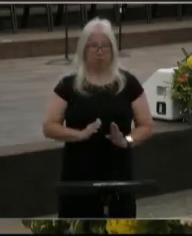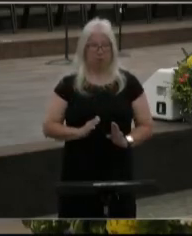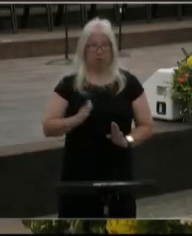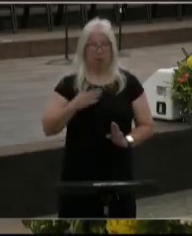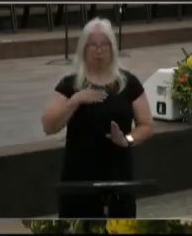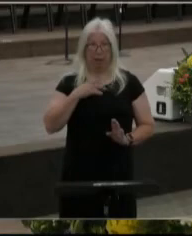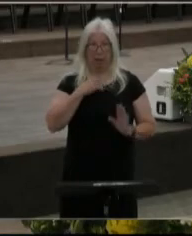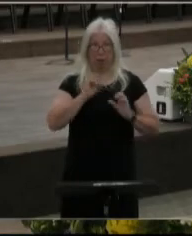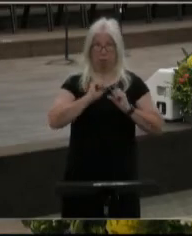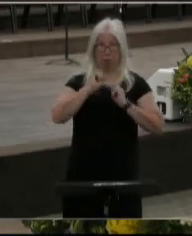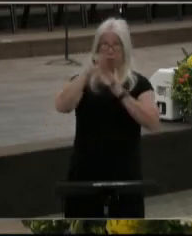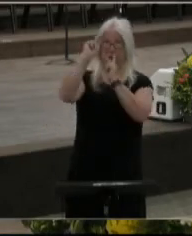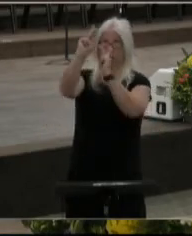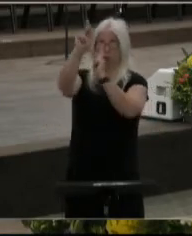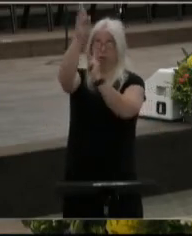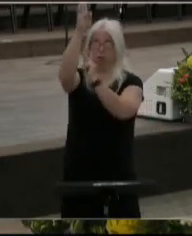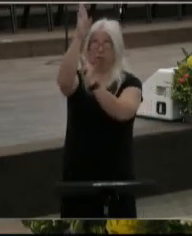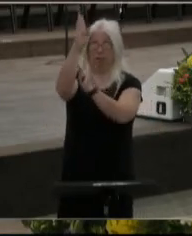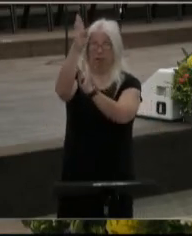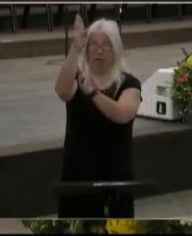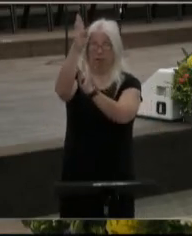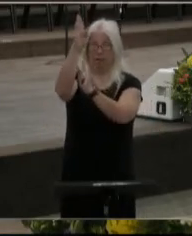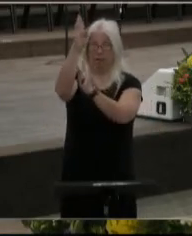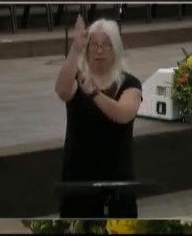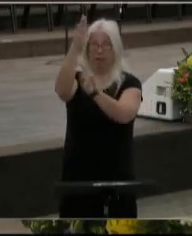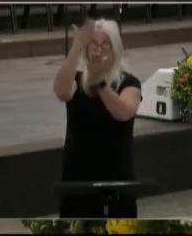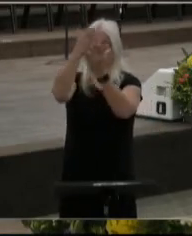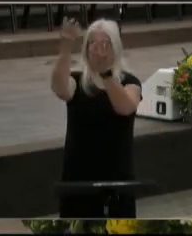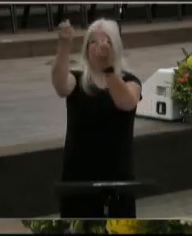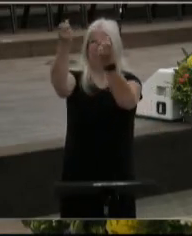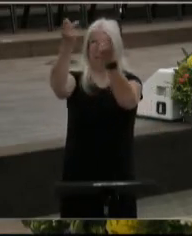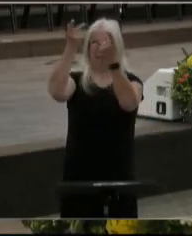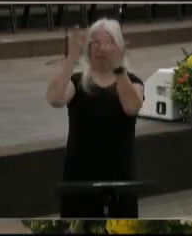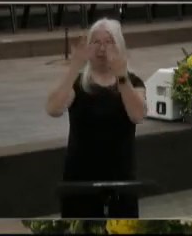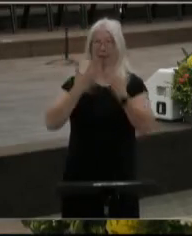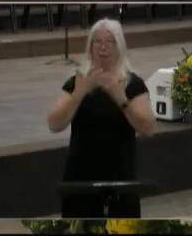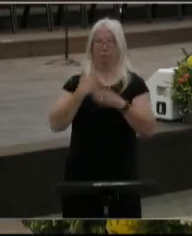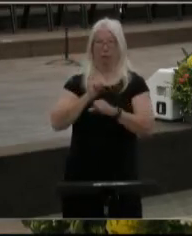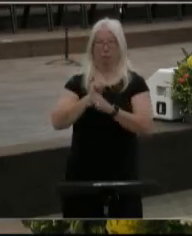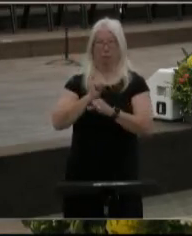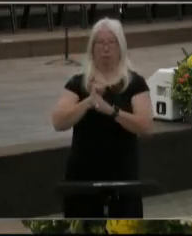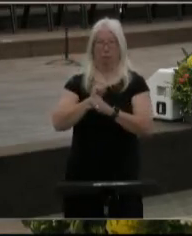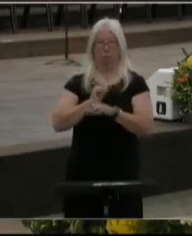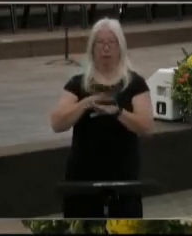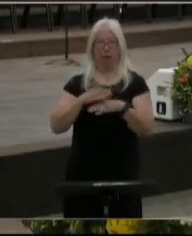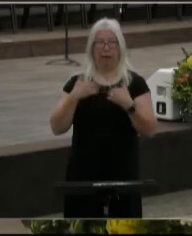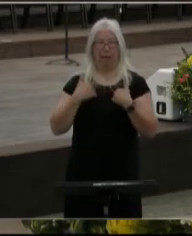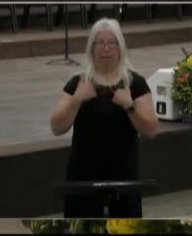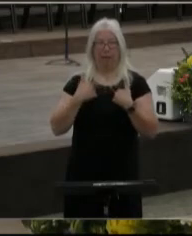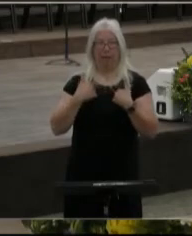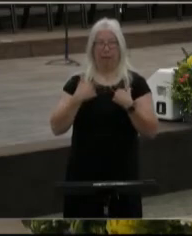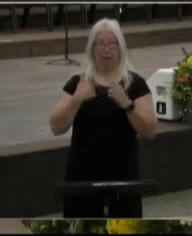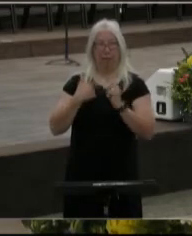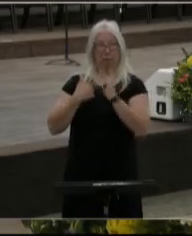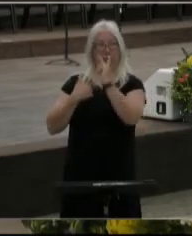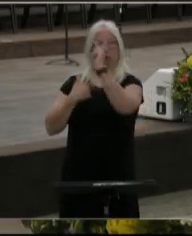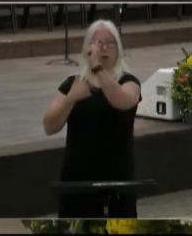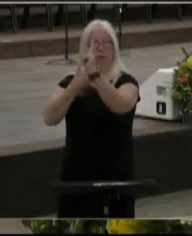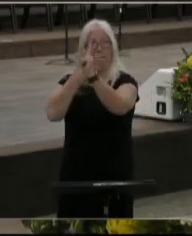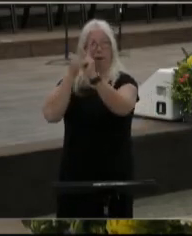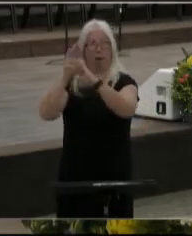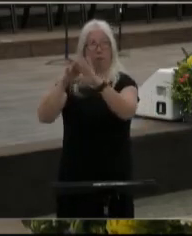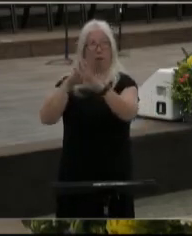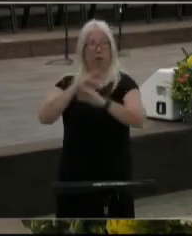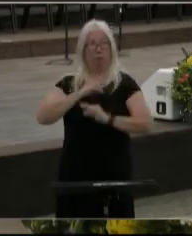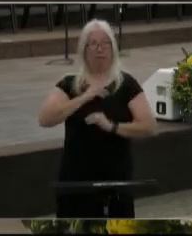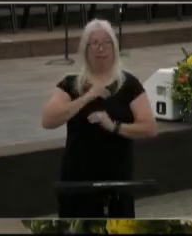Am I going to be returning to God the things He's let me steward and borrow? Am I going to return them in better condition than I